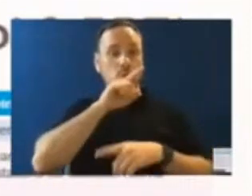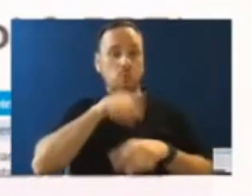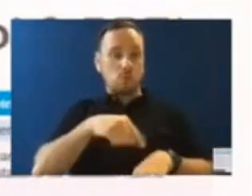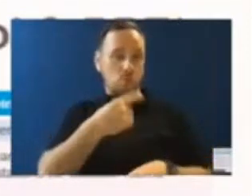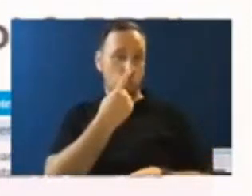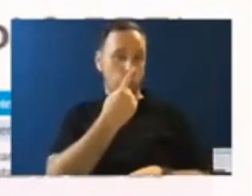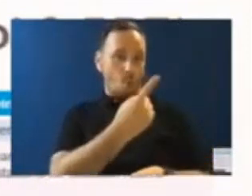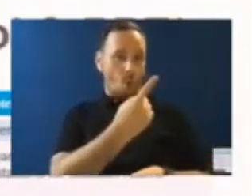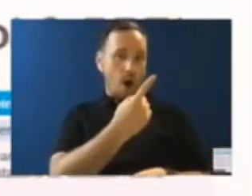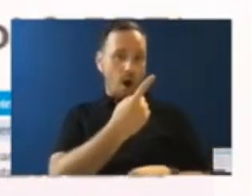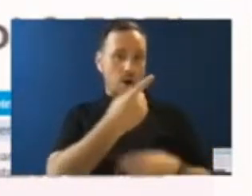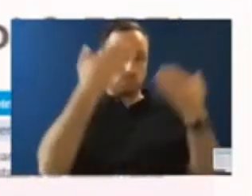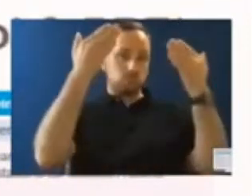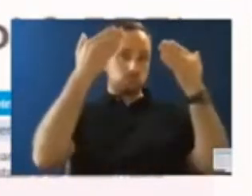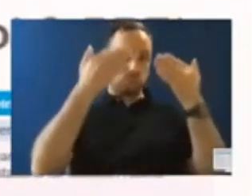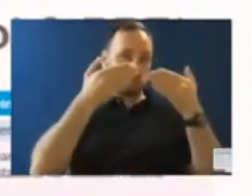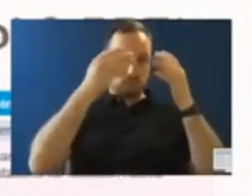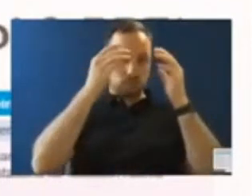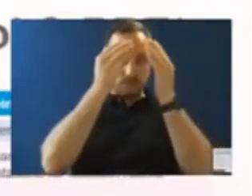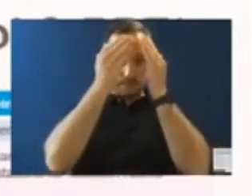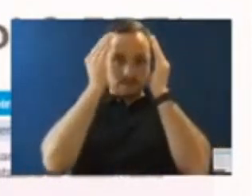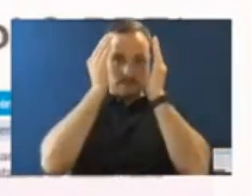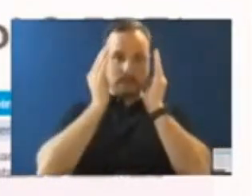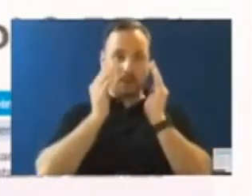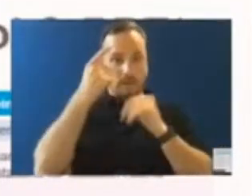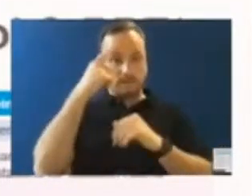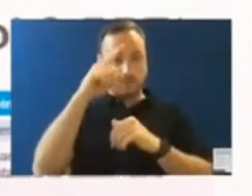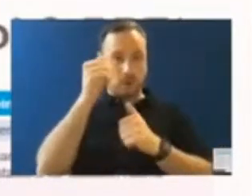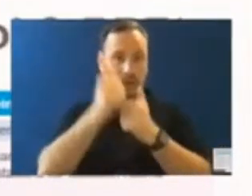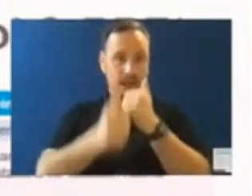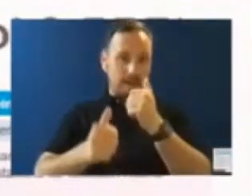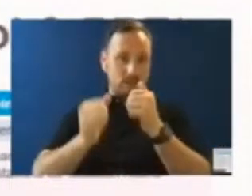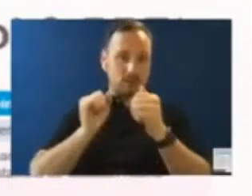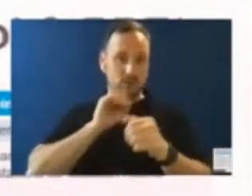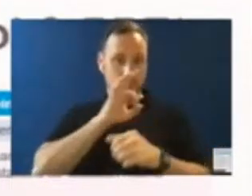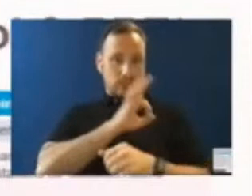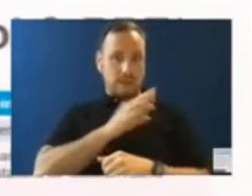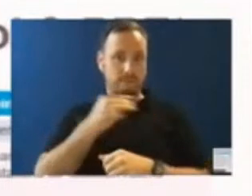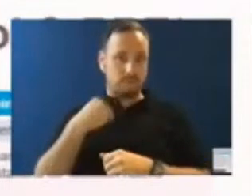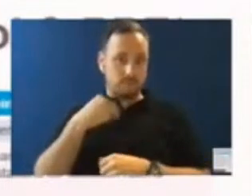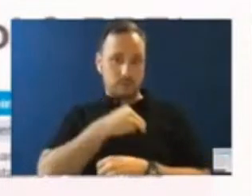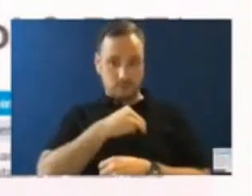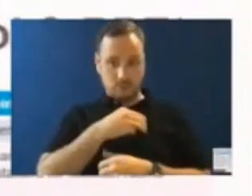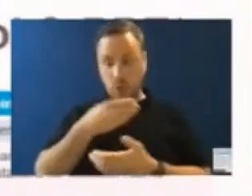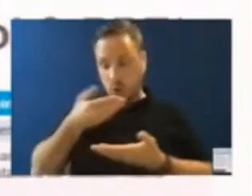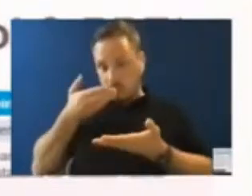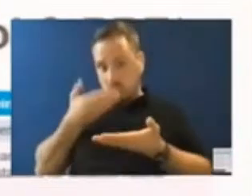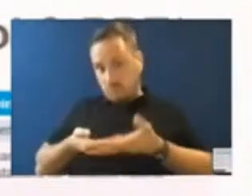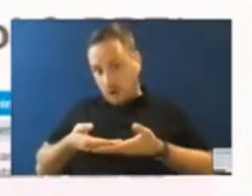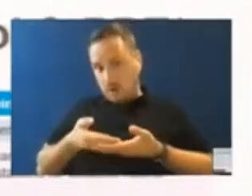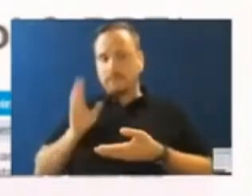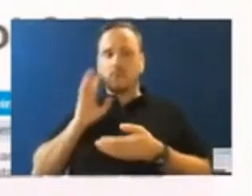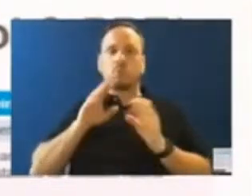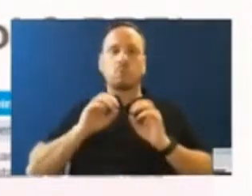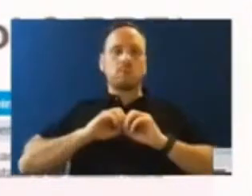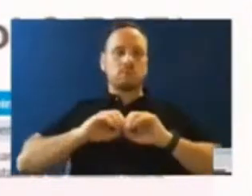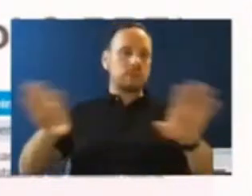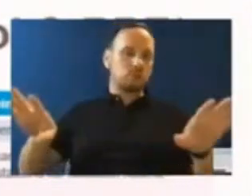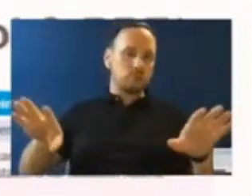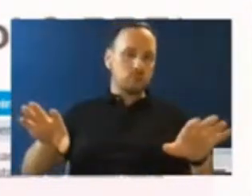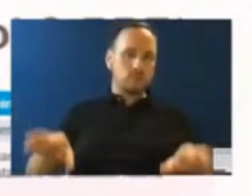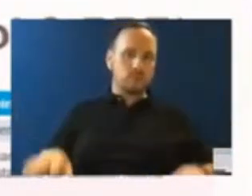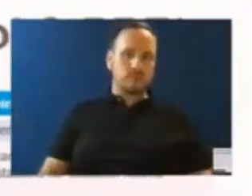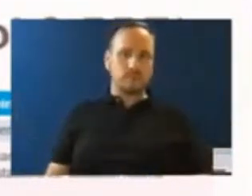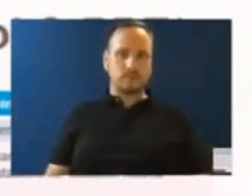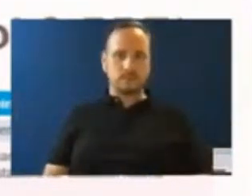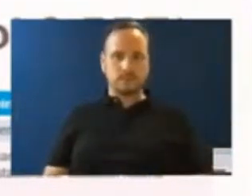in the schools, and as soon as they get here, we will have those distributed to the schools. While we already have furnished hand sanitizer, and I think it's